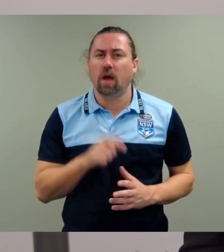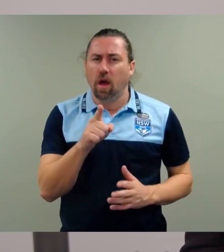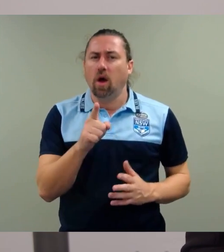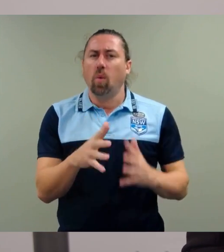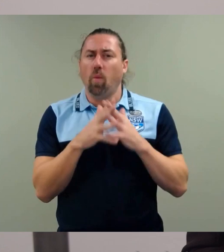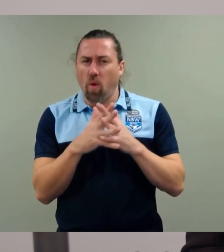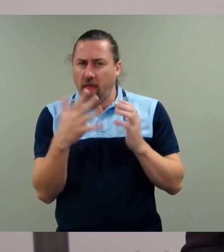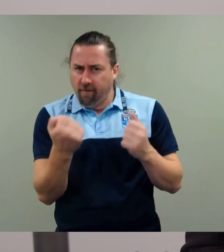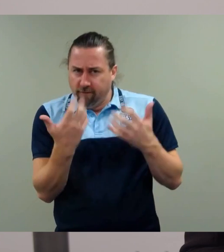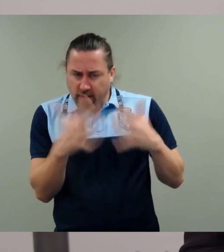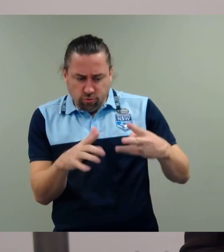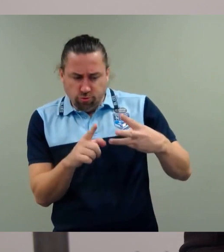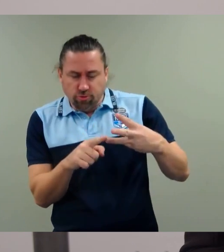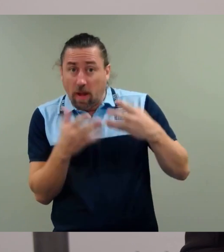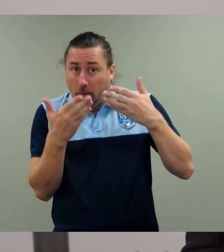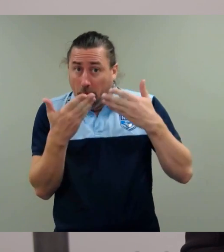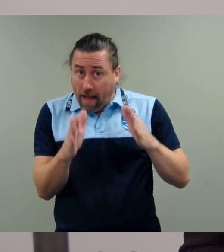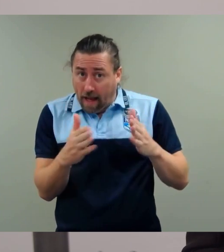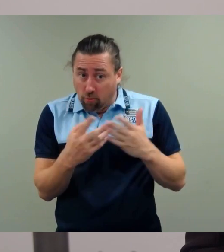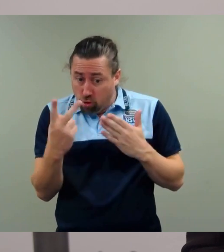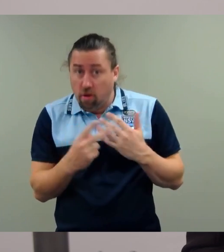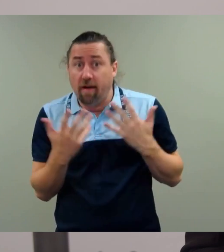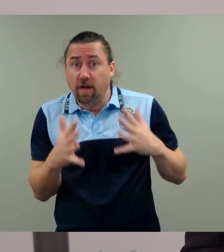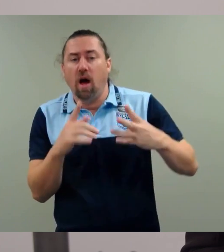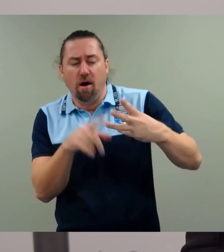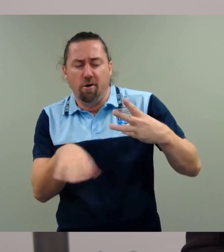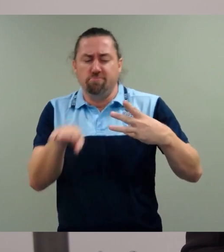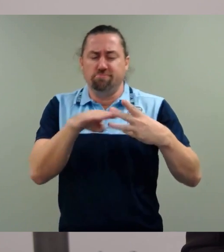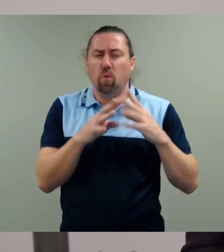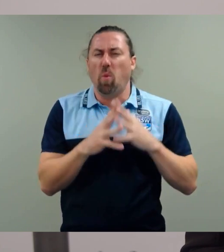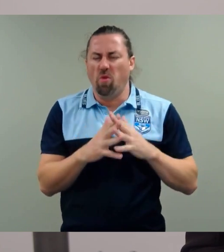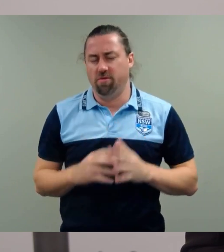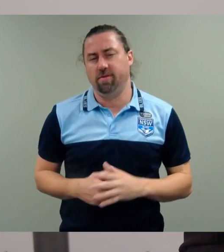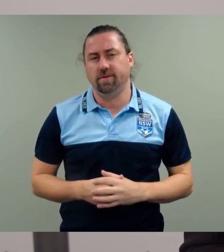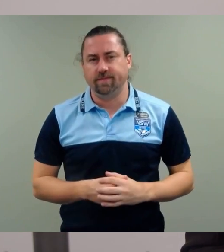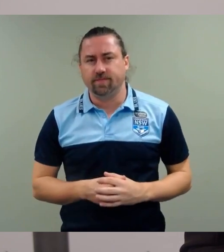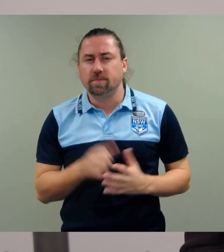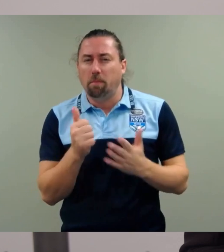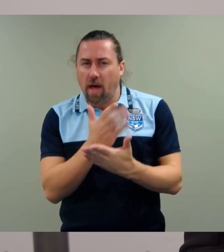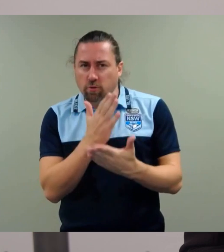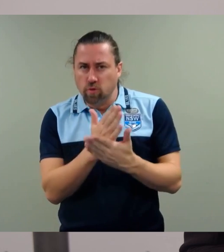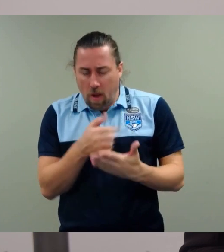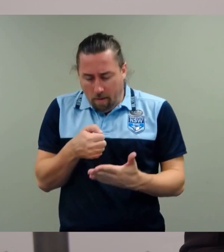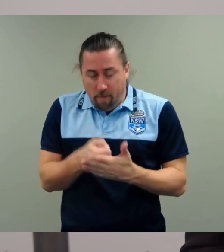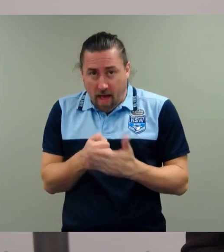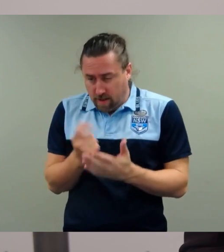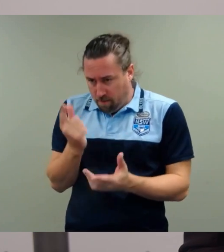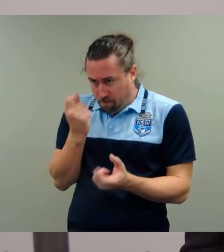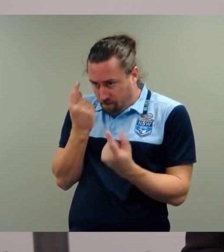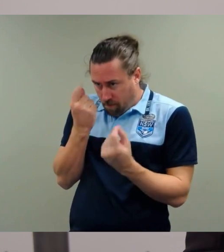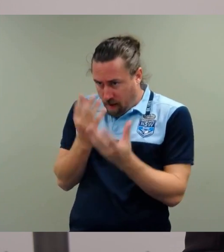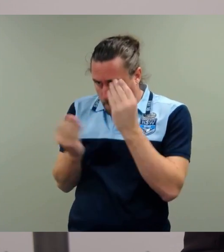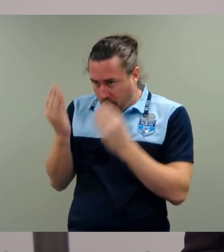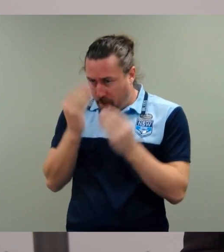is recommended that you have completed the beginner program before commencing the intermediate one, so that you can learn more about